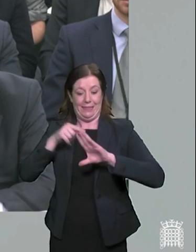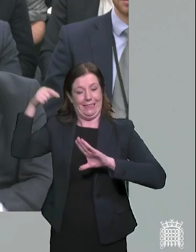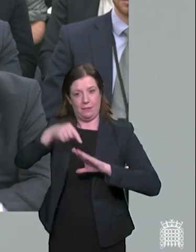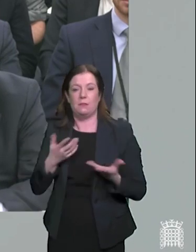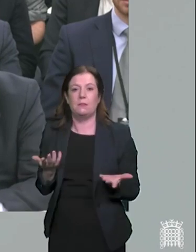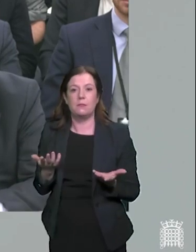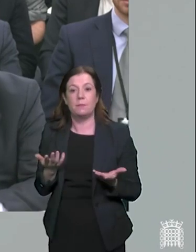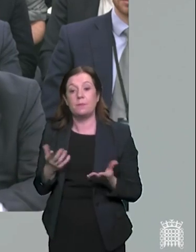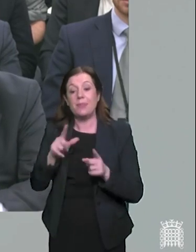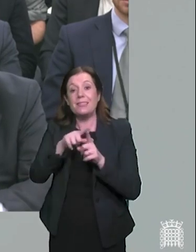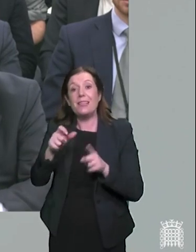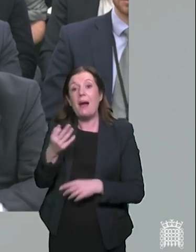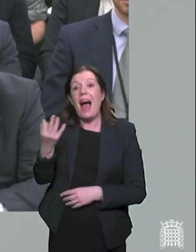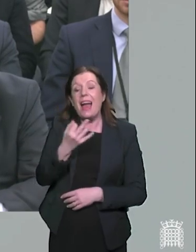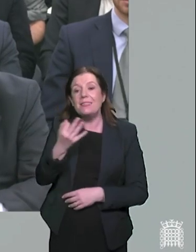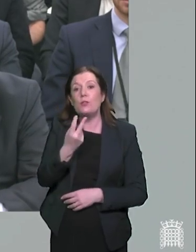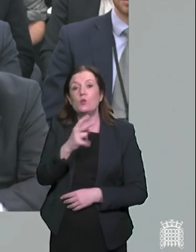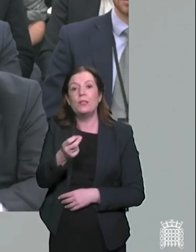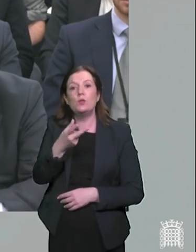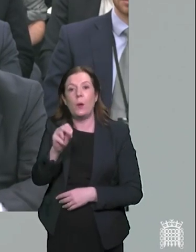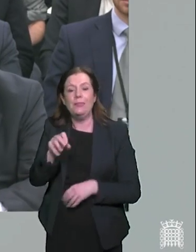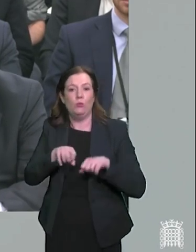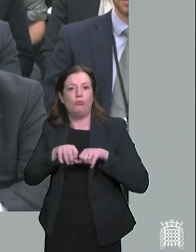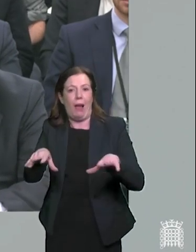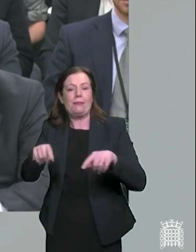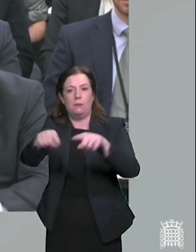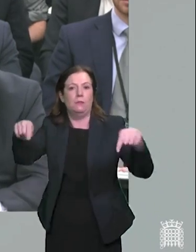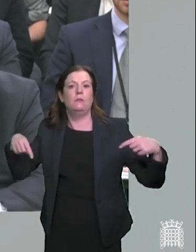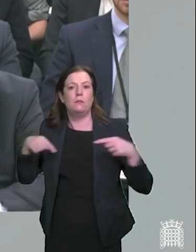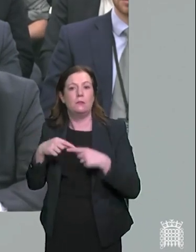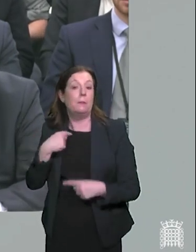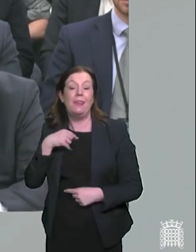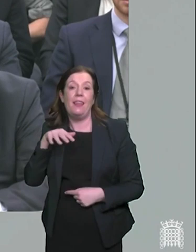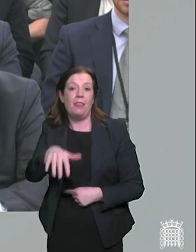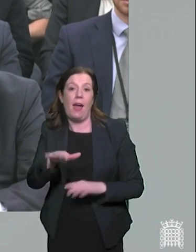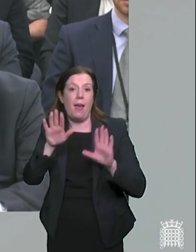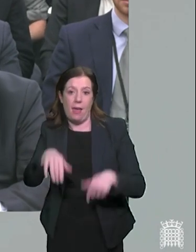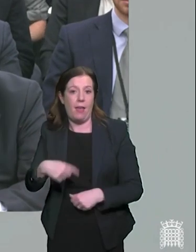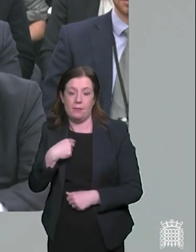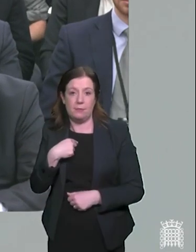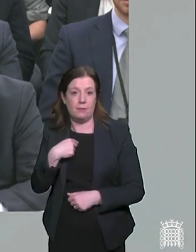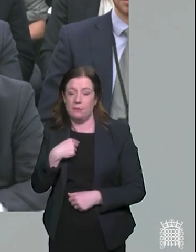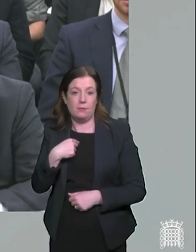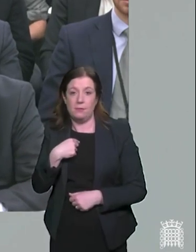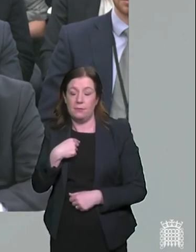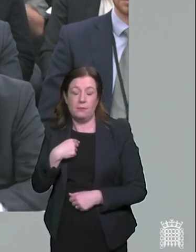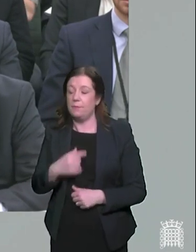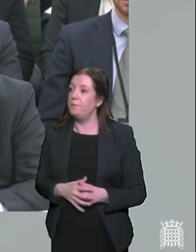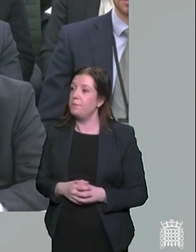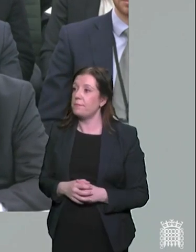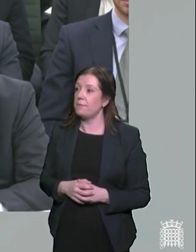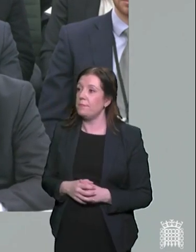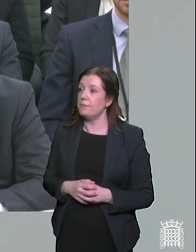As for the event of the 18th of December 2020 in the press room, I was not there, but my honest belief that it